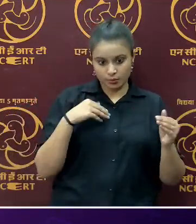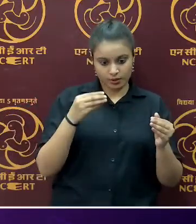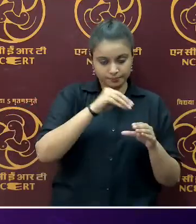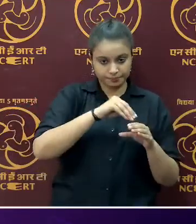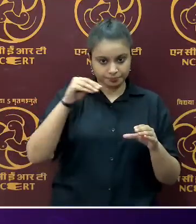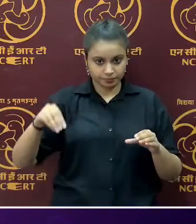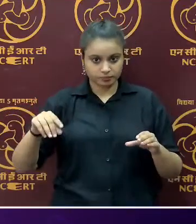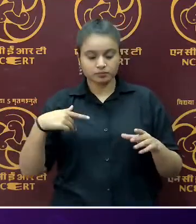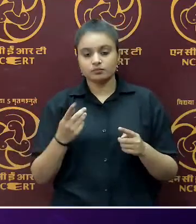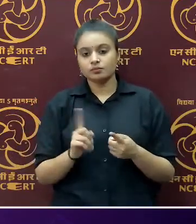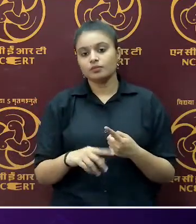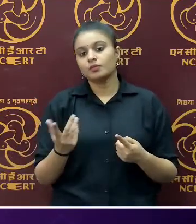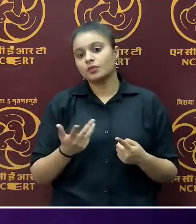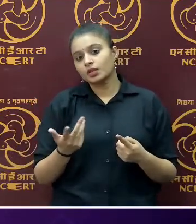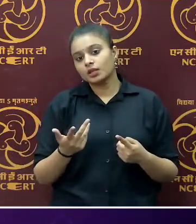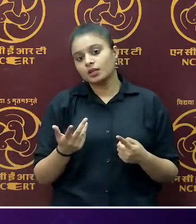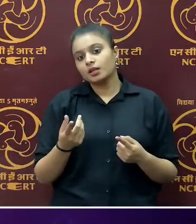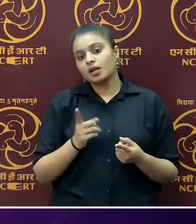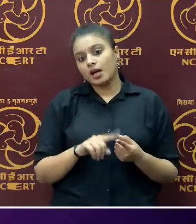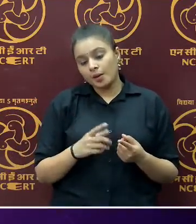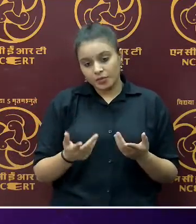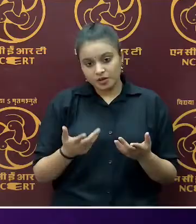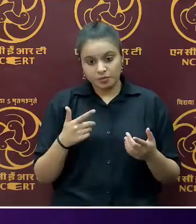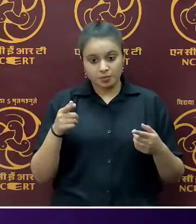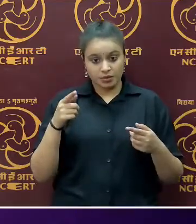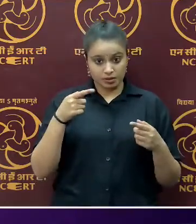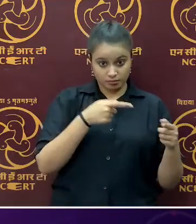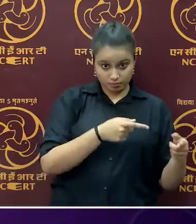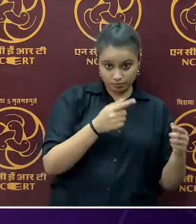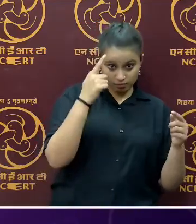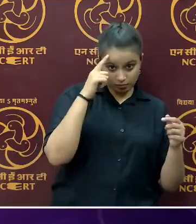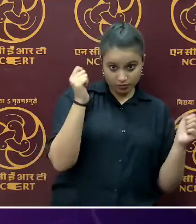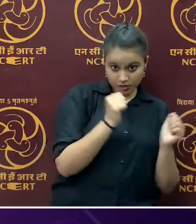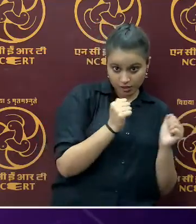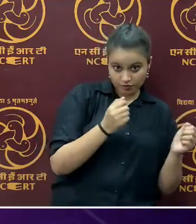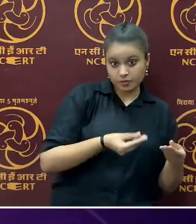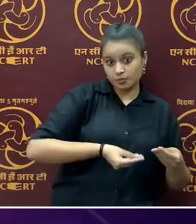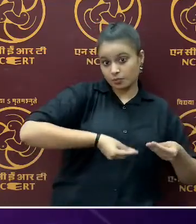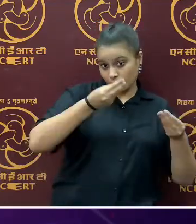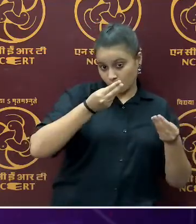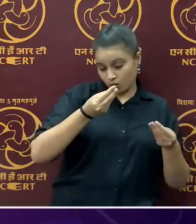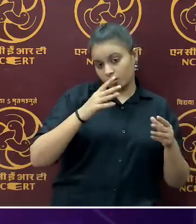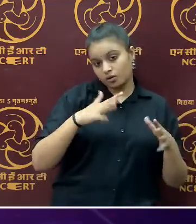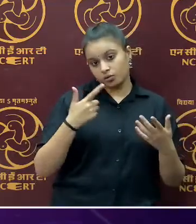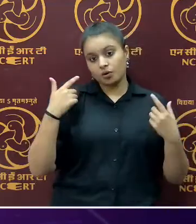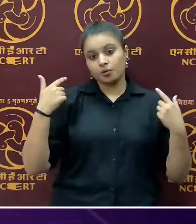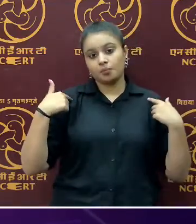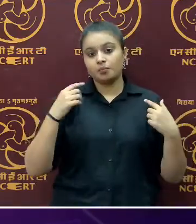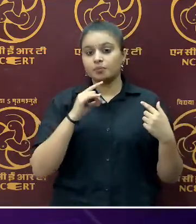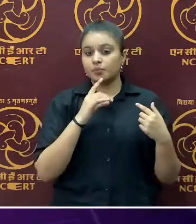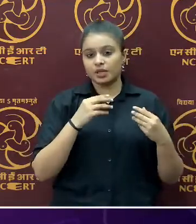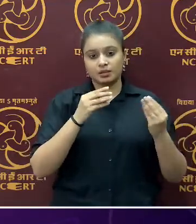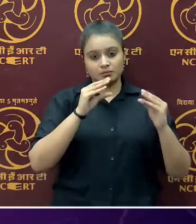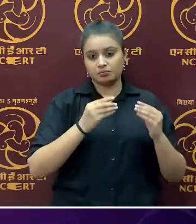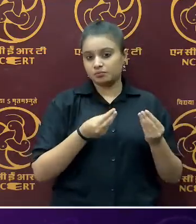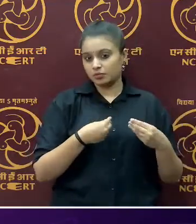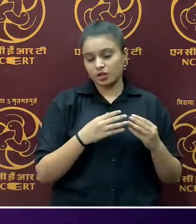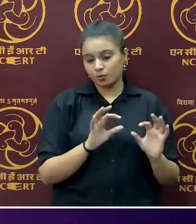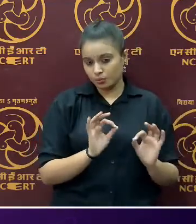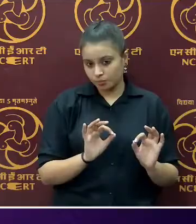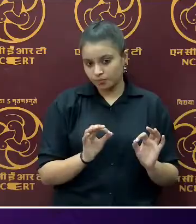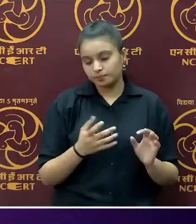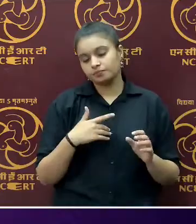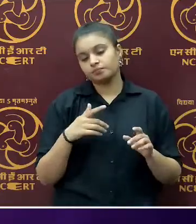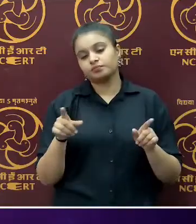what will happen over there? I think carrying this would be comfortable. There is less pressure and it will give me pain, nothing else. Yes. So